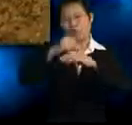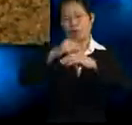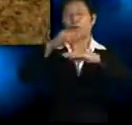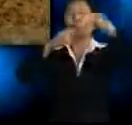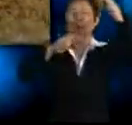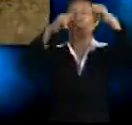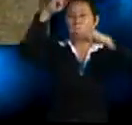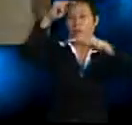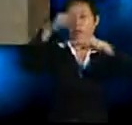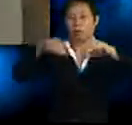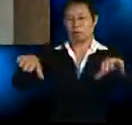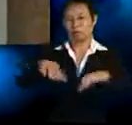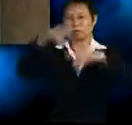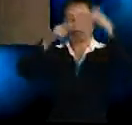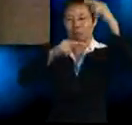sites.